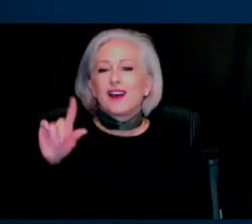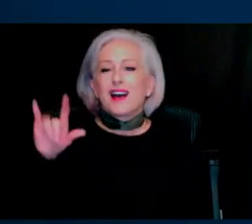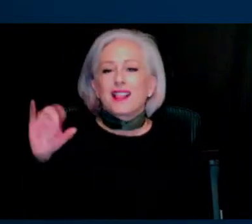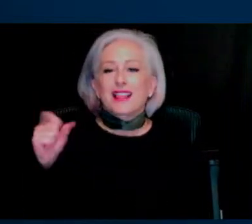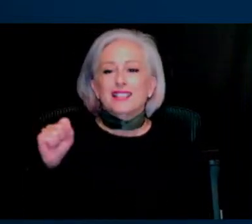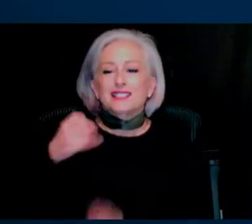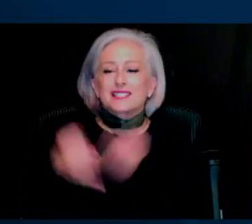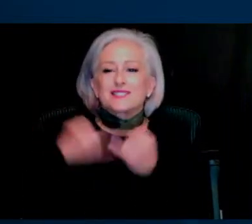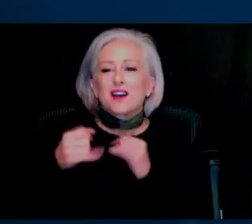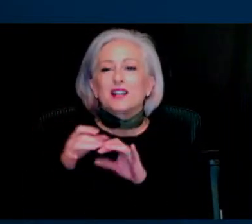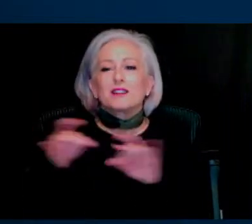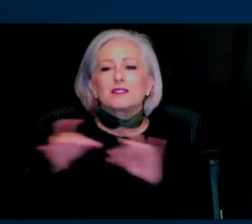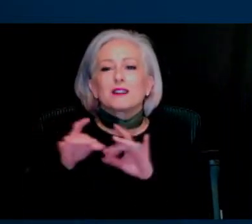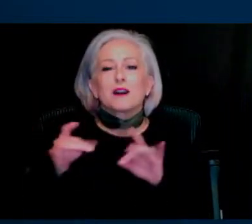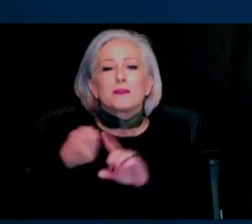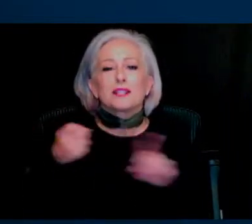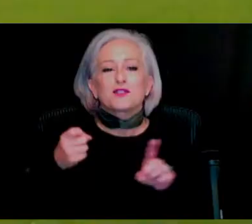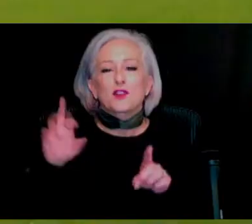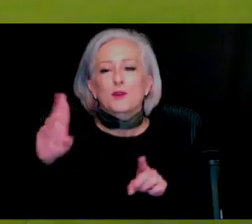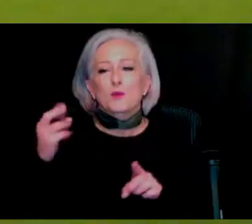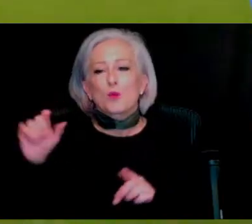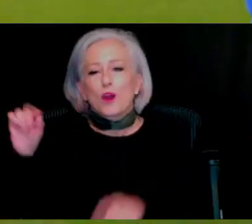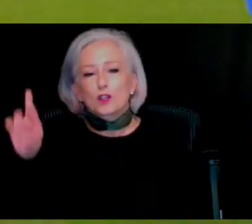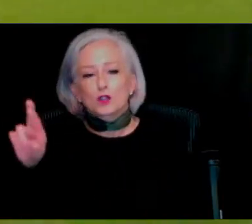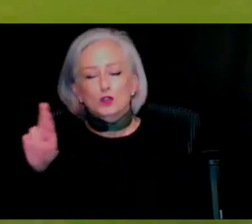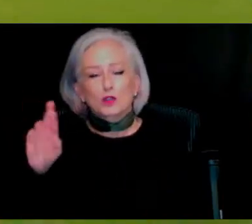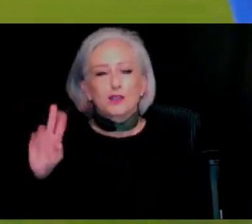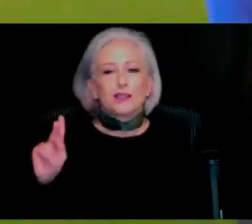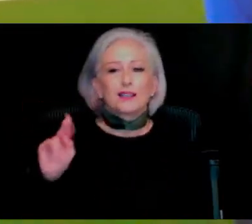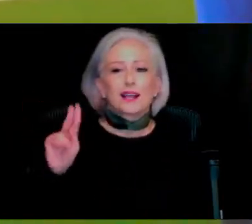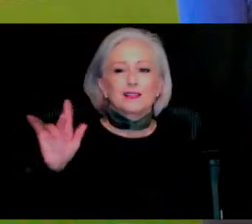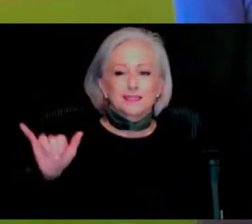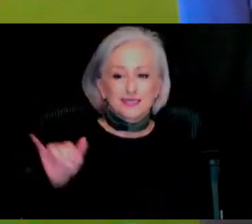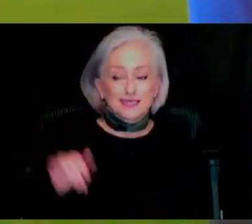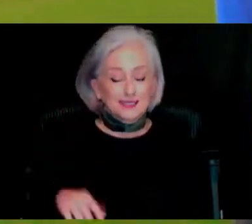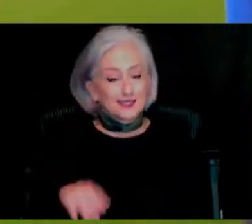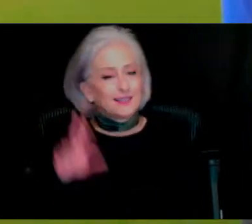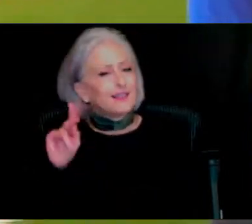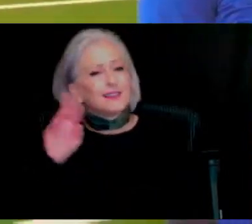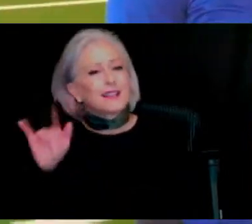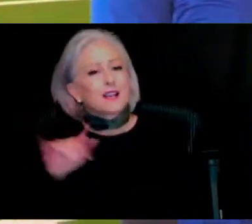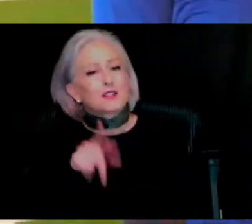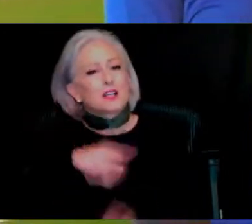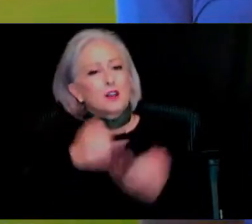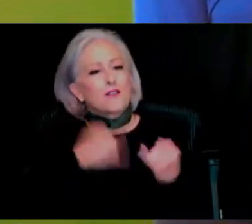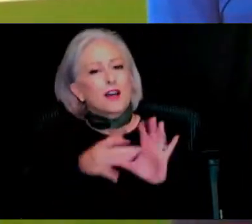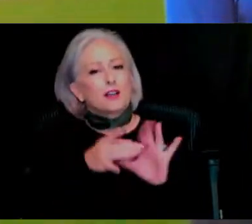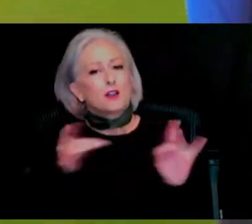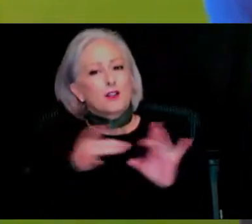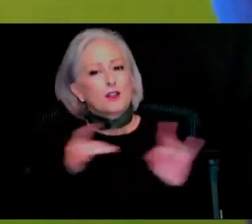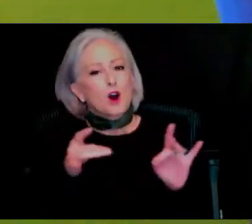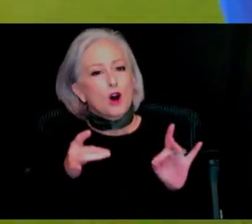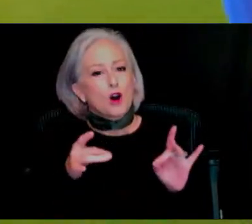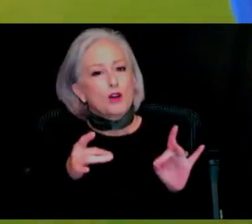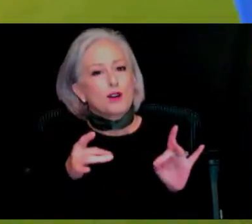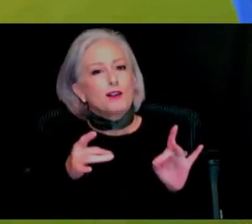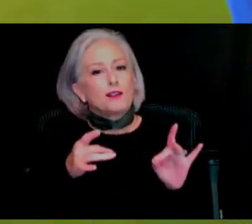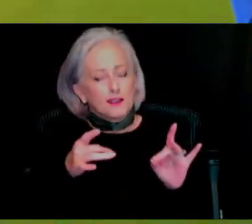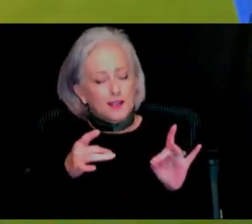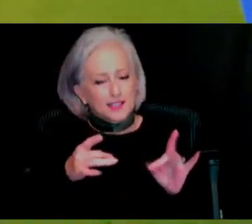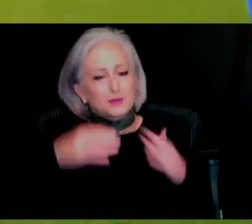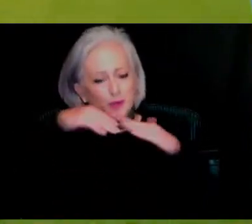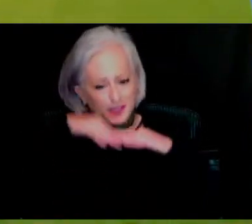from Kelsey and Roger. Let's start with Kelsey. Kelsey, what are your final thoughts as we enter